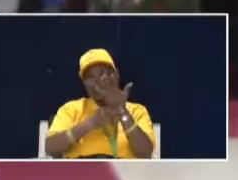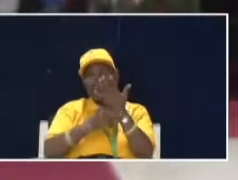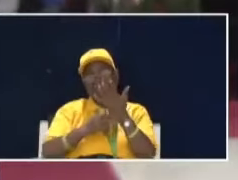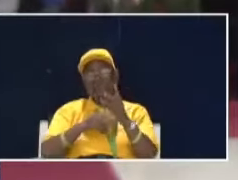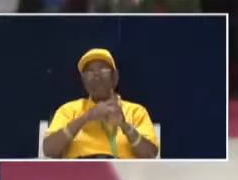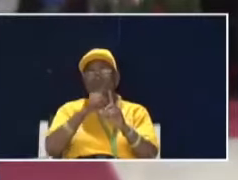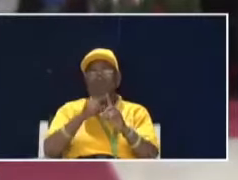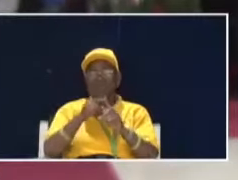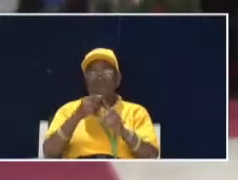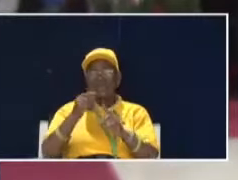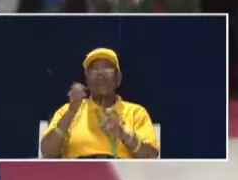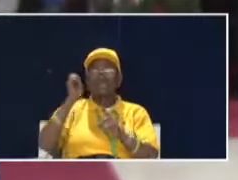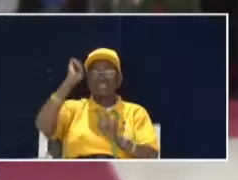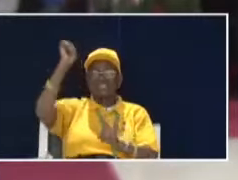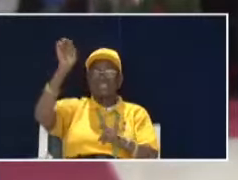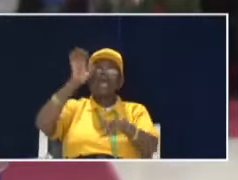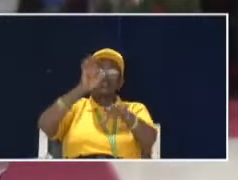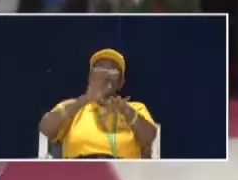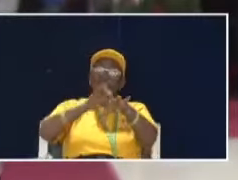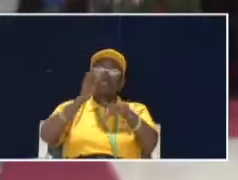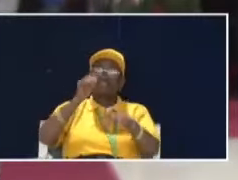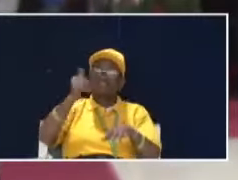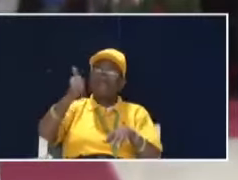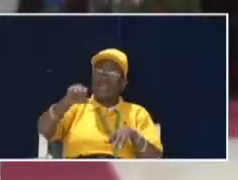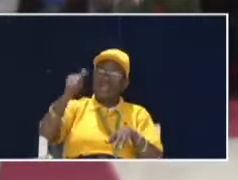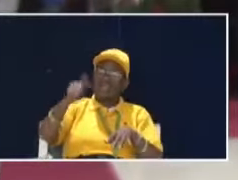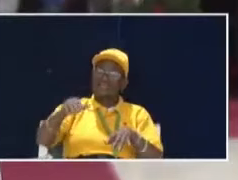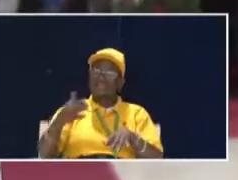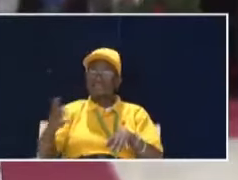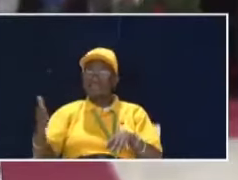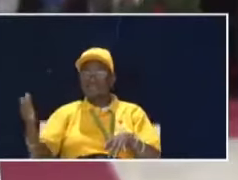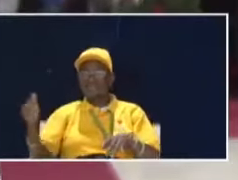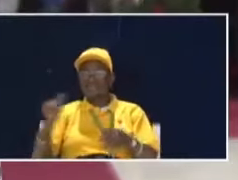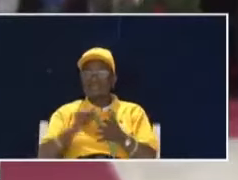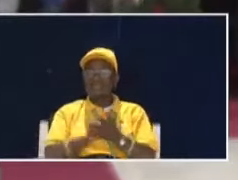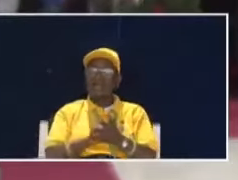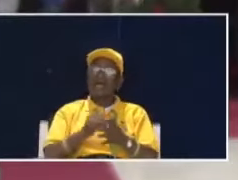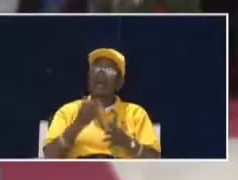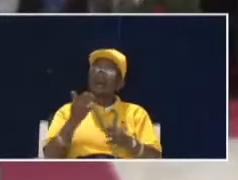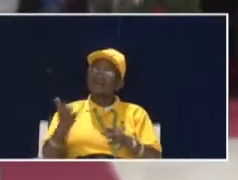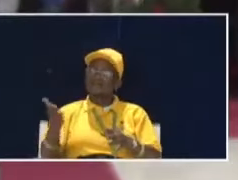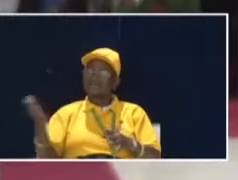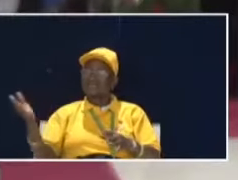When He touches anything, that thing becomes holy.